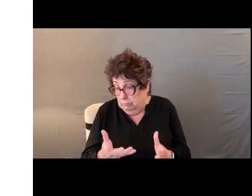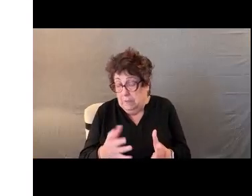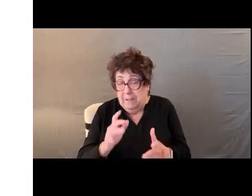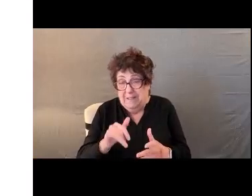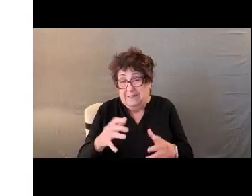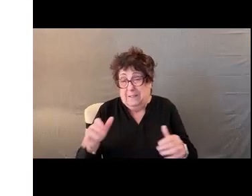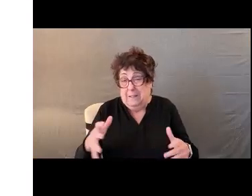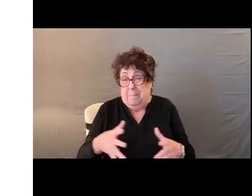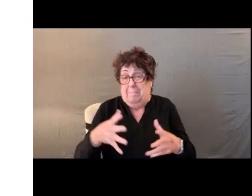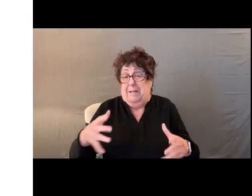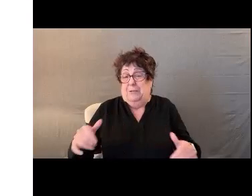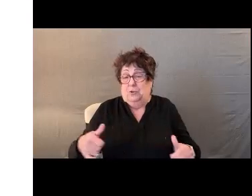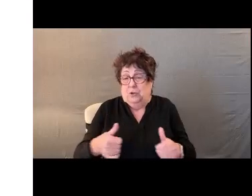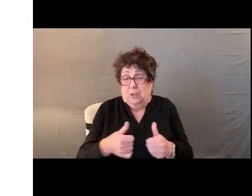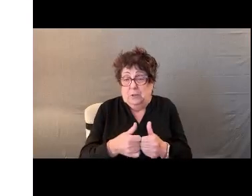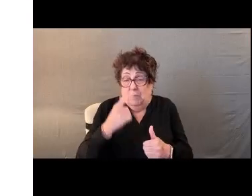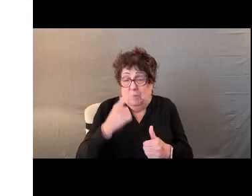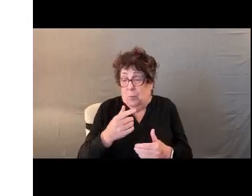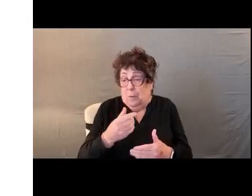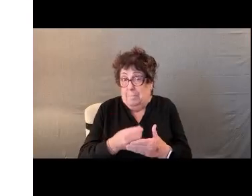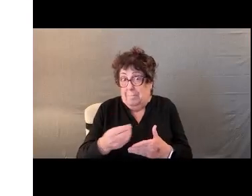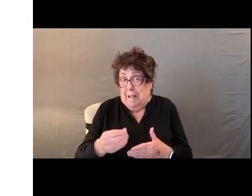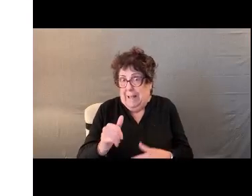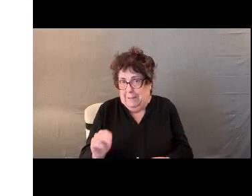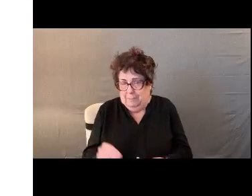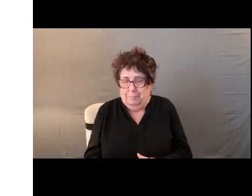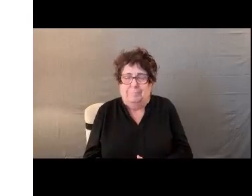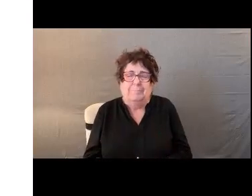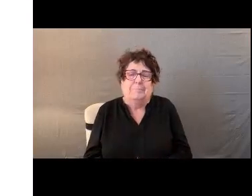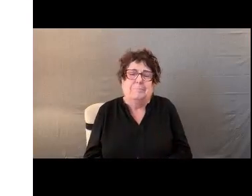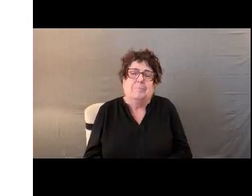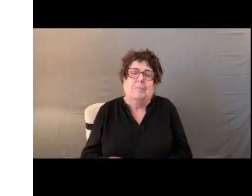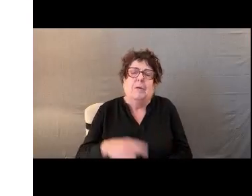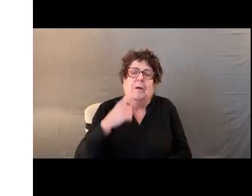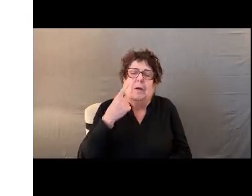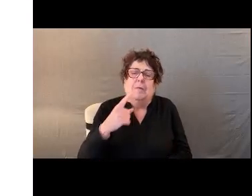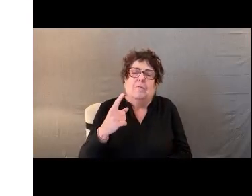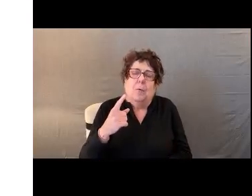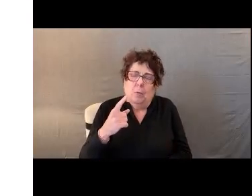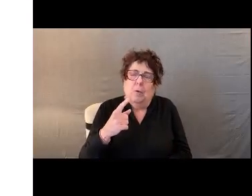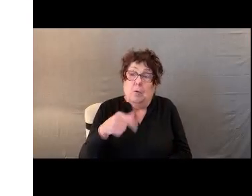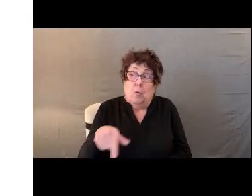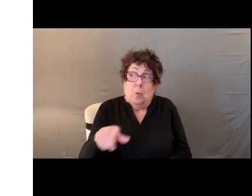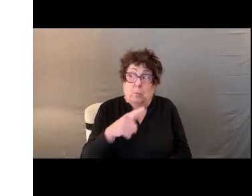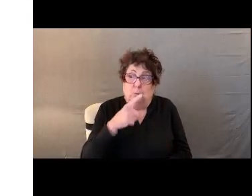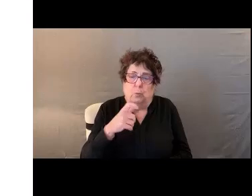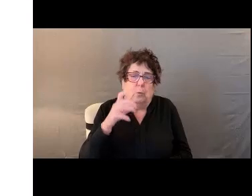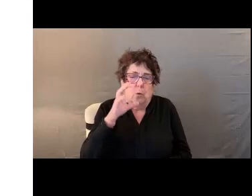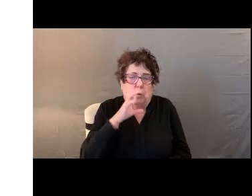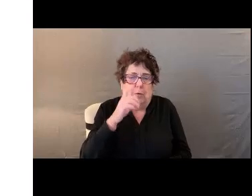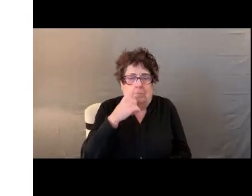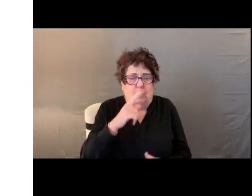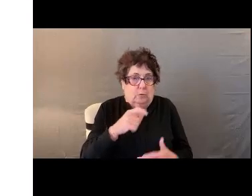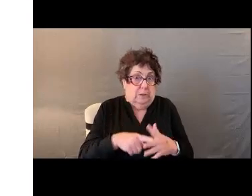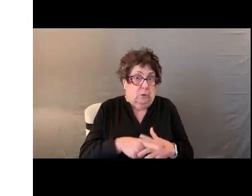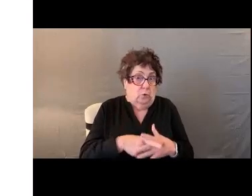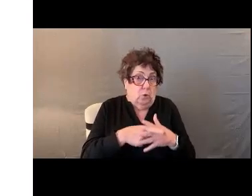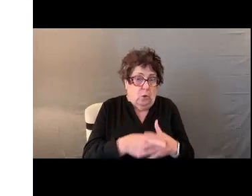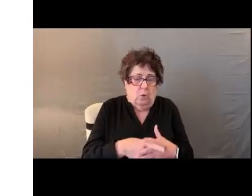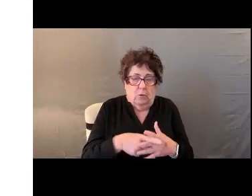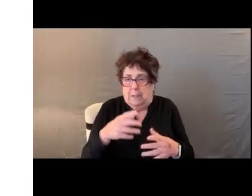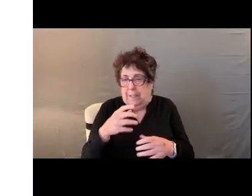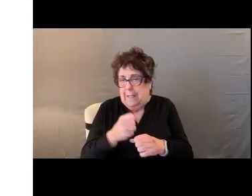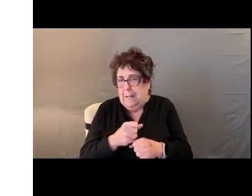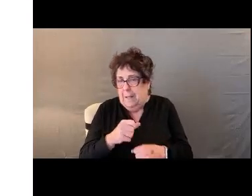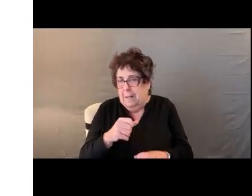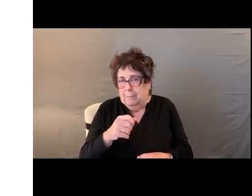experienced. But for folks that are looking to just get started or get buy-in for their leadership, Yvonne